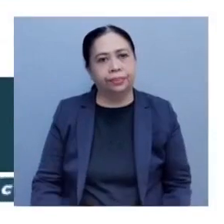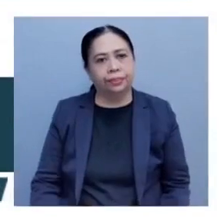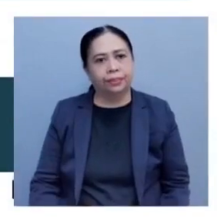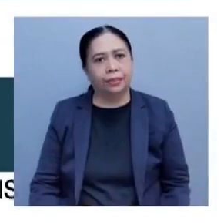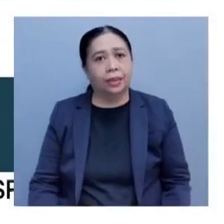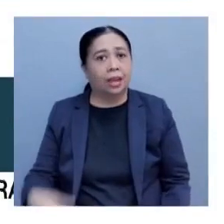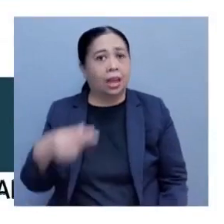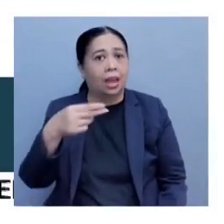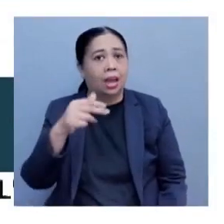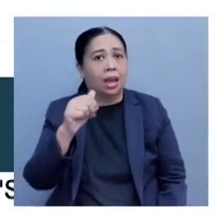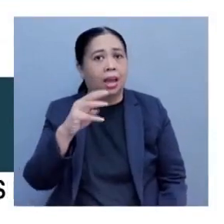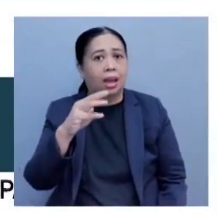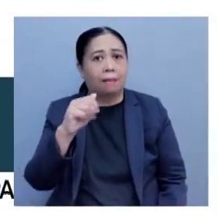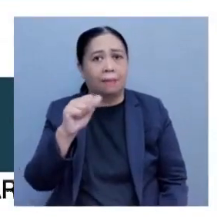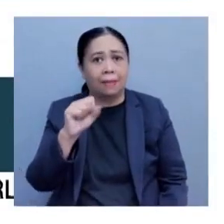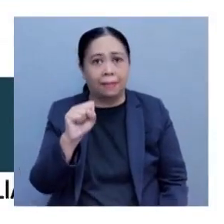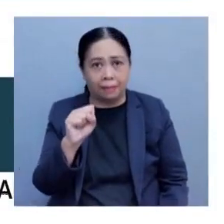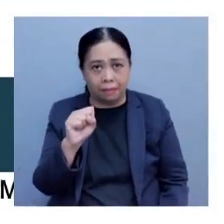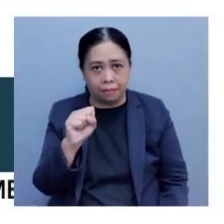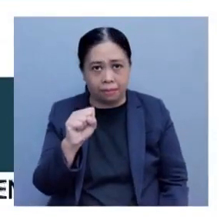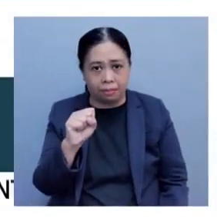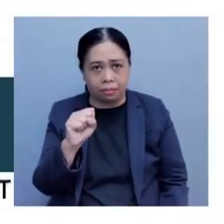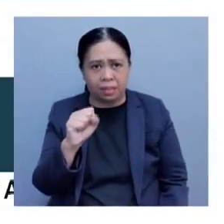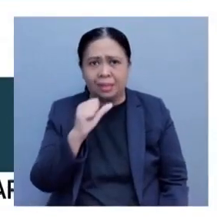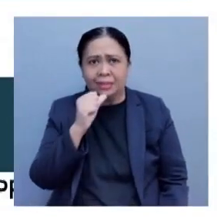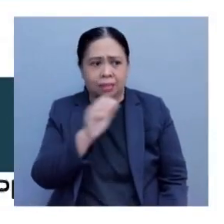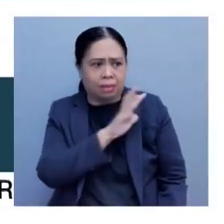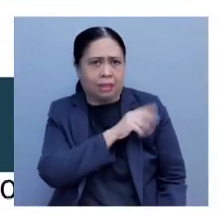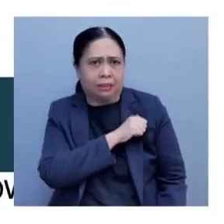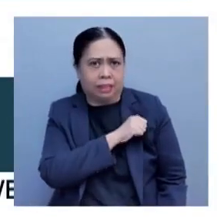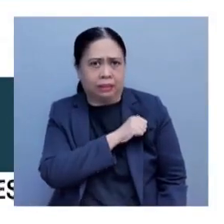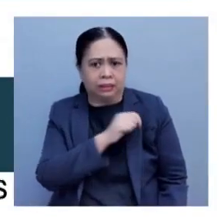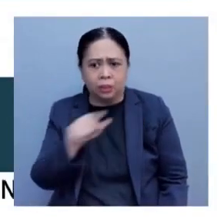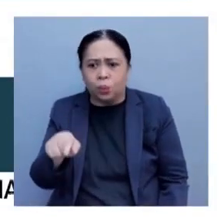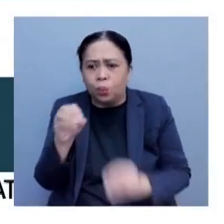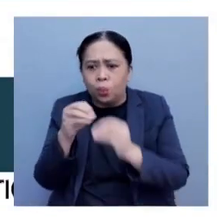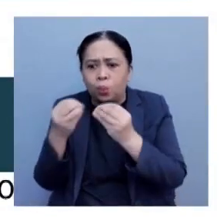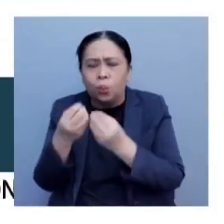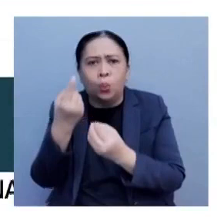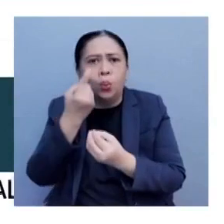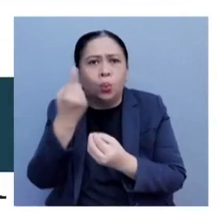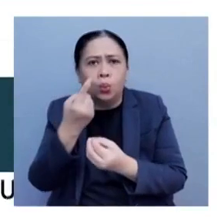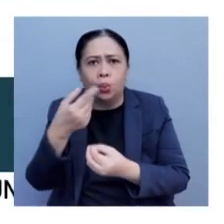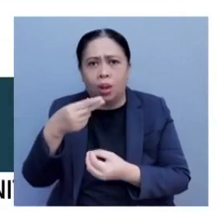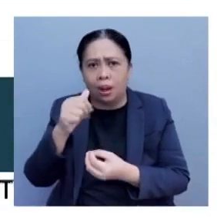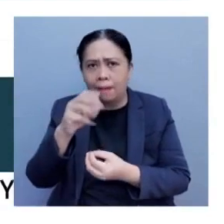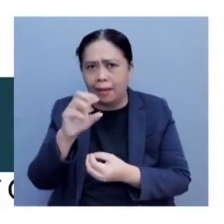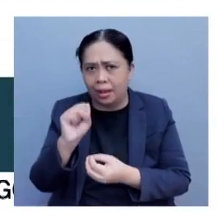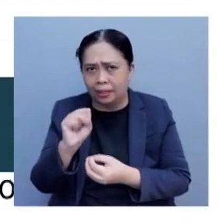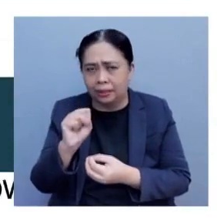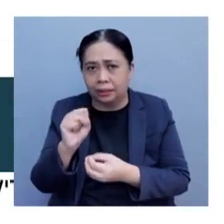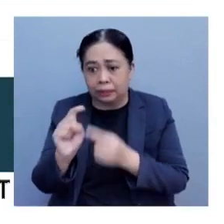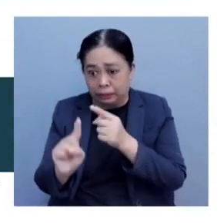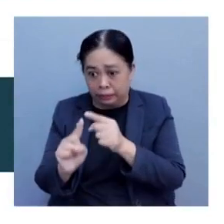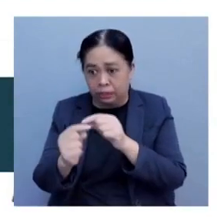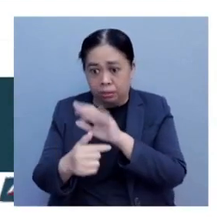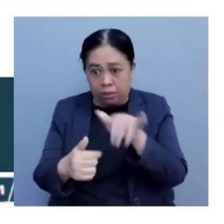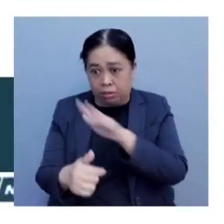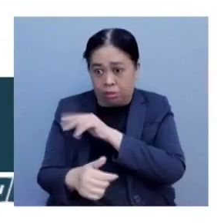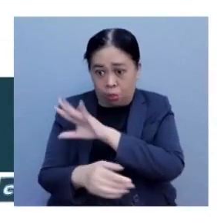Hamas is not Palestine. Hamas is an organization. Hamas is an